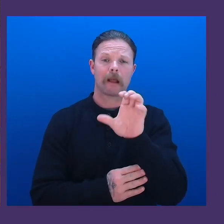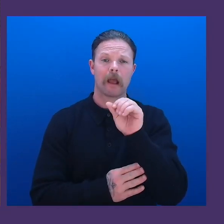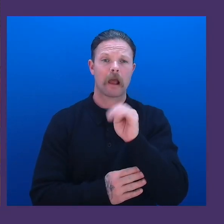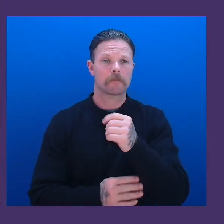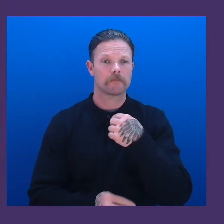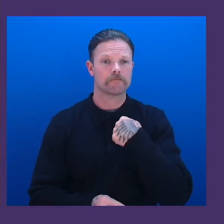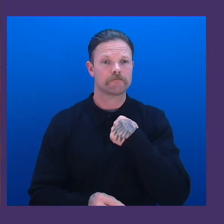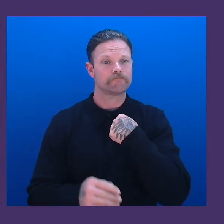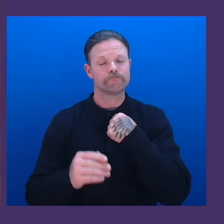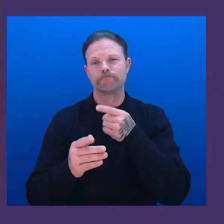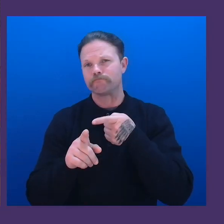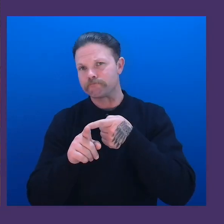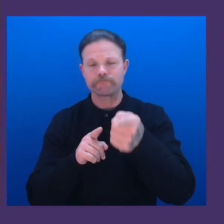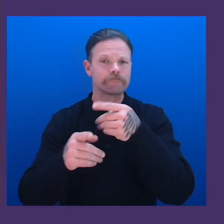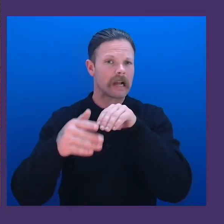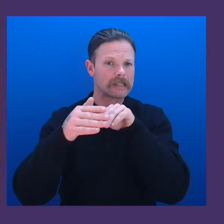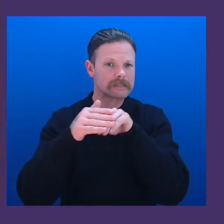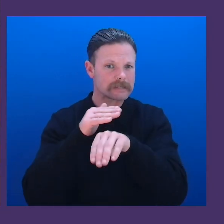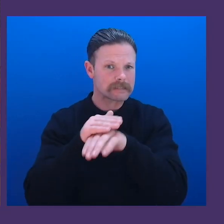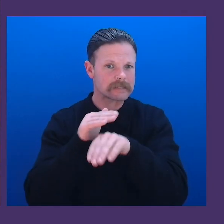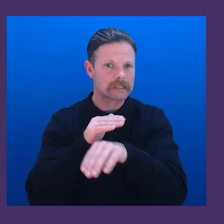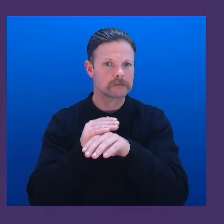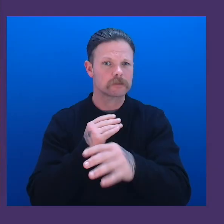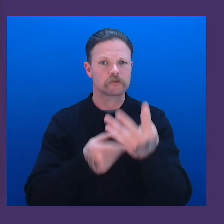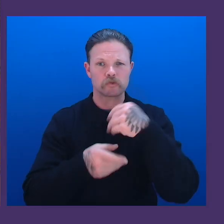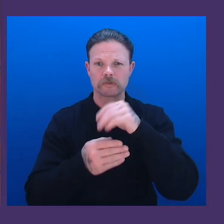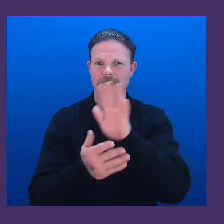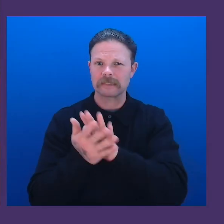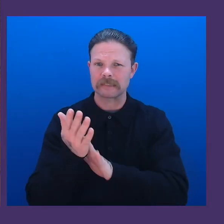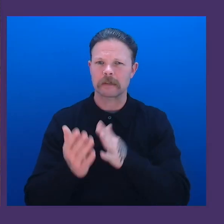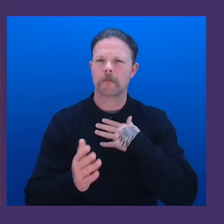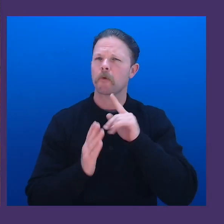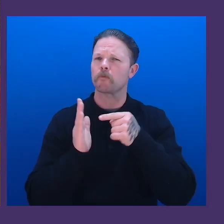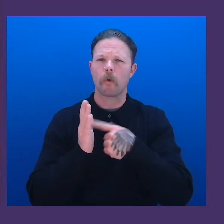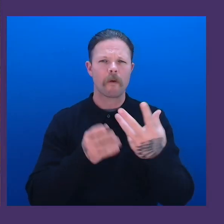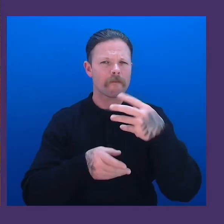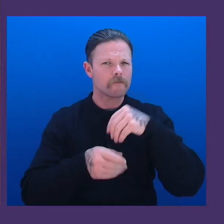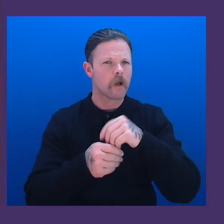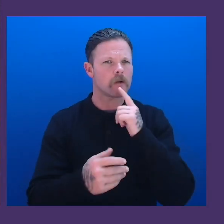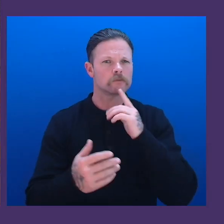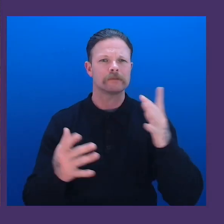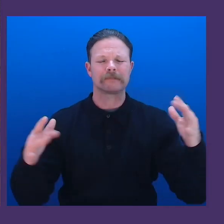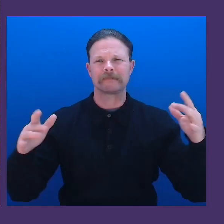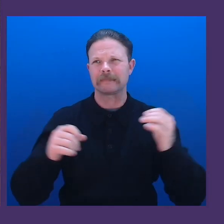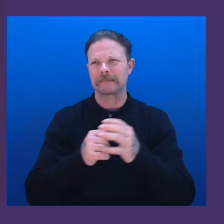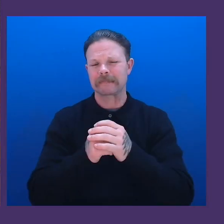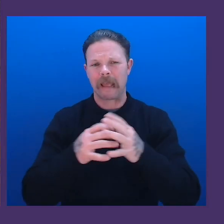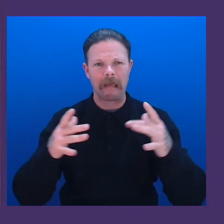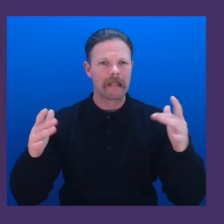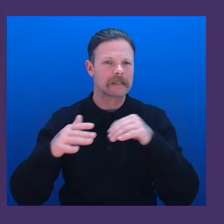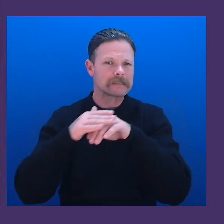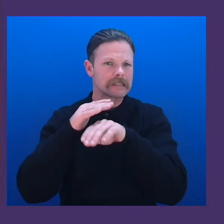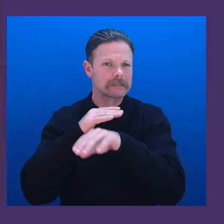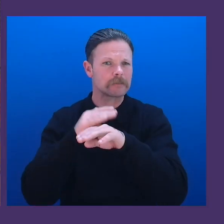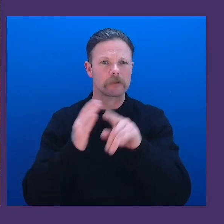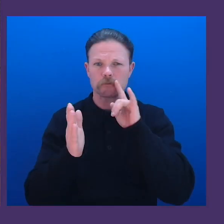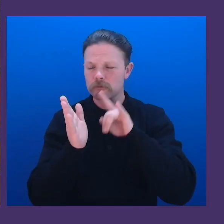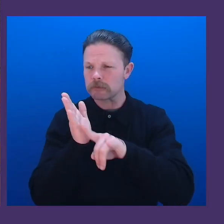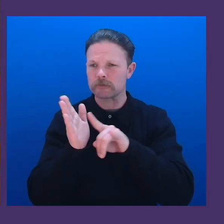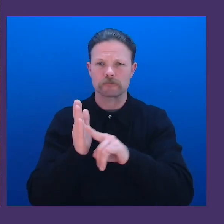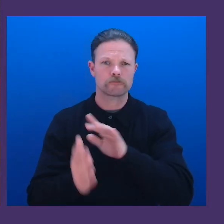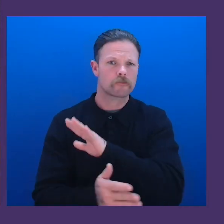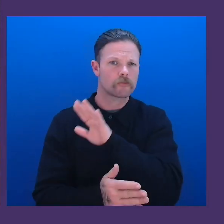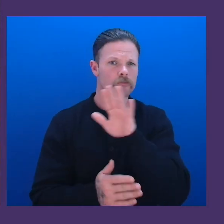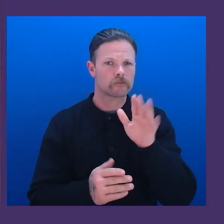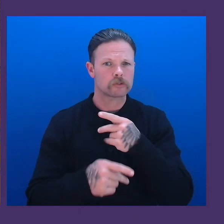And my role involves scaling accessibility research across all of our product areas so that we can build inclusive